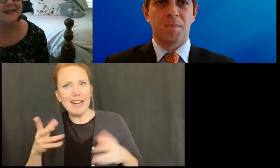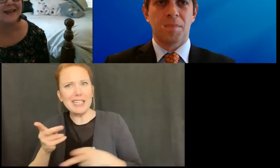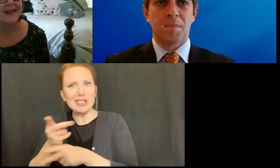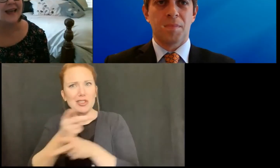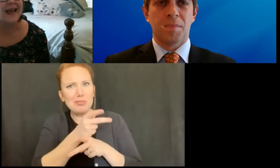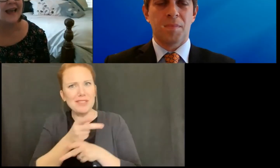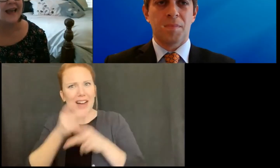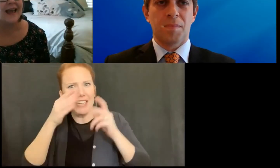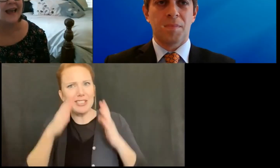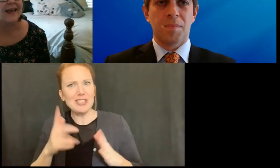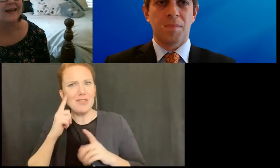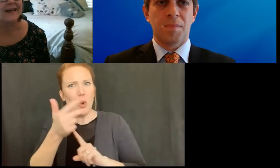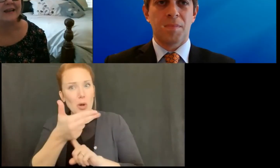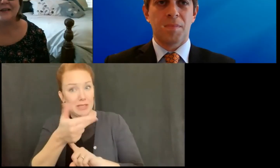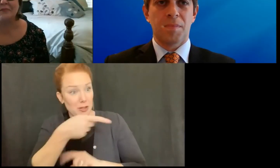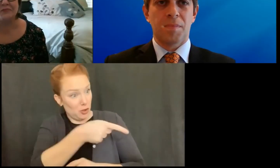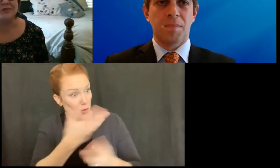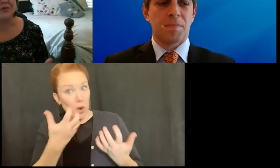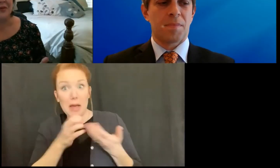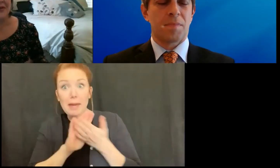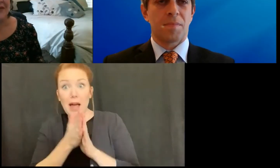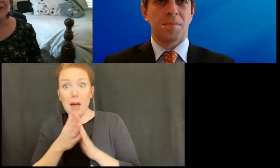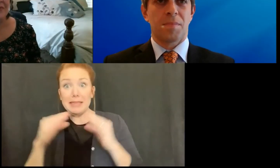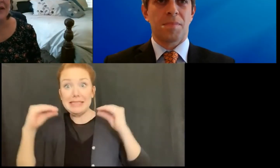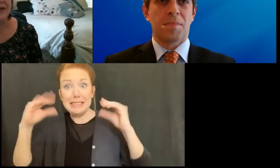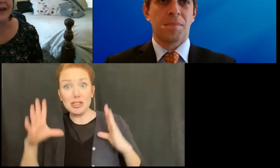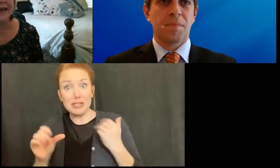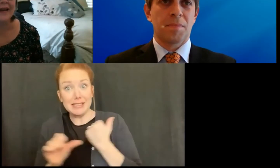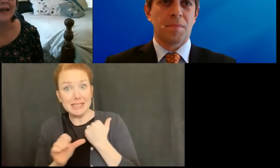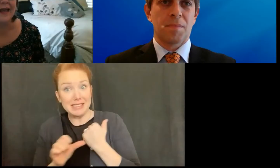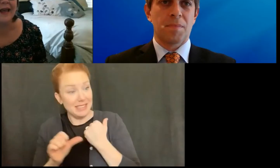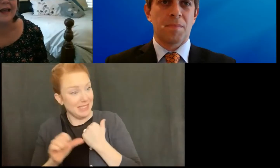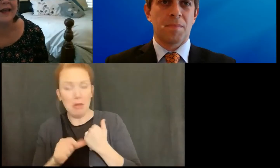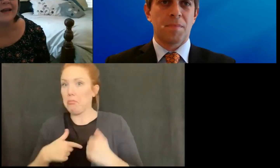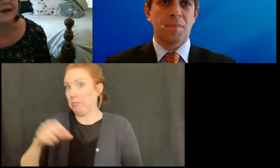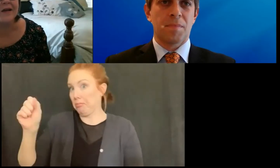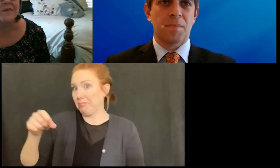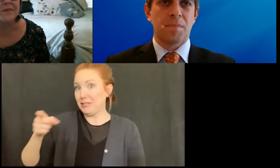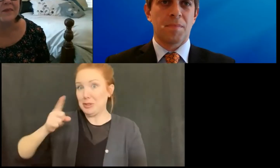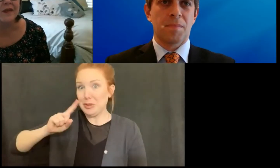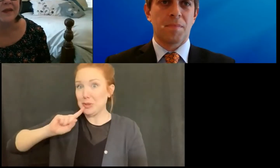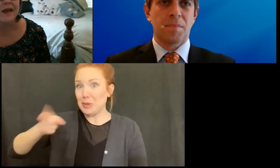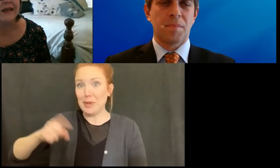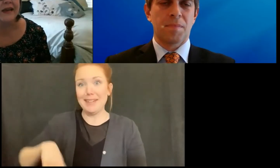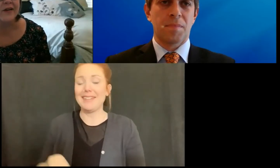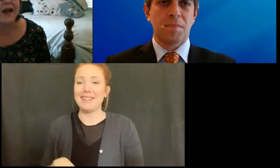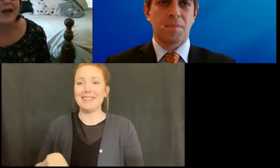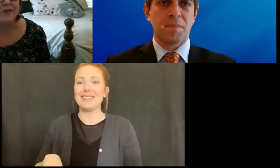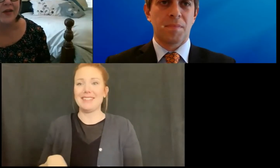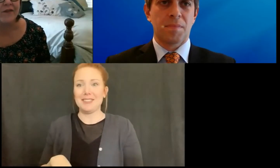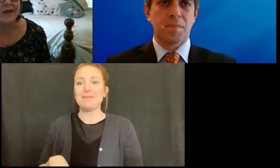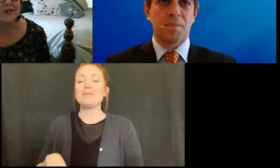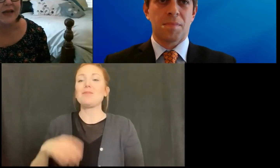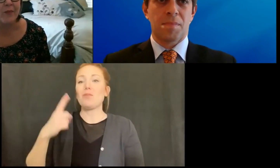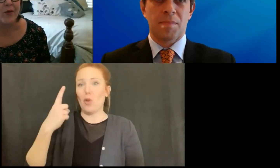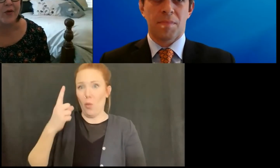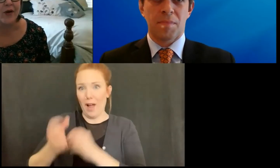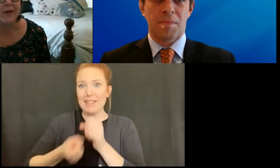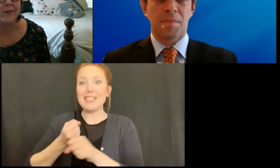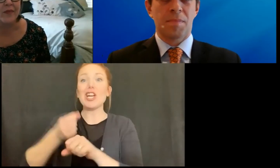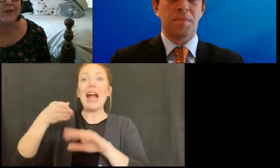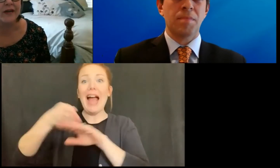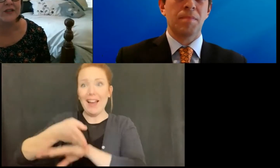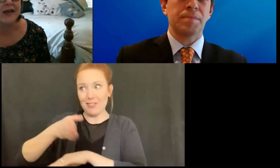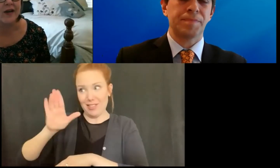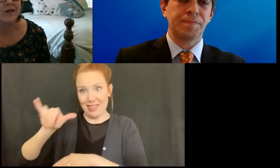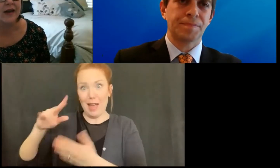assistant?" And I said, "Sure, that would be great." And a year after I finished that